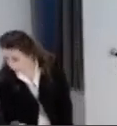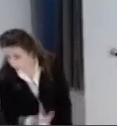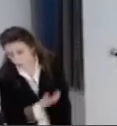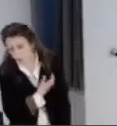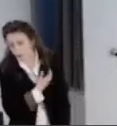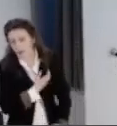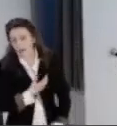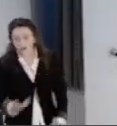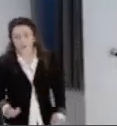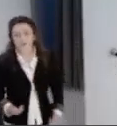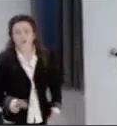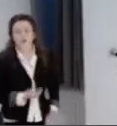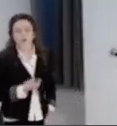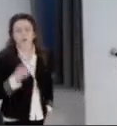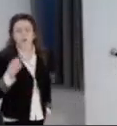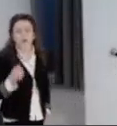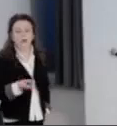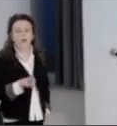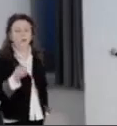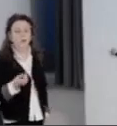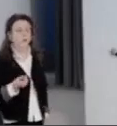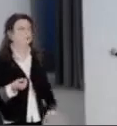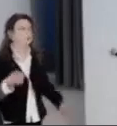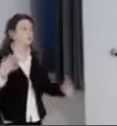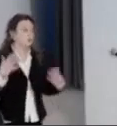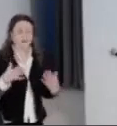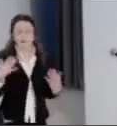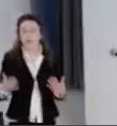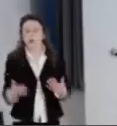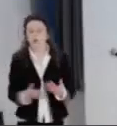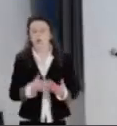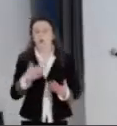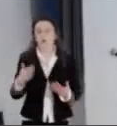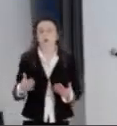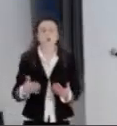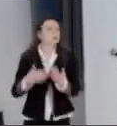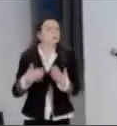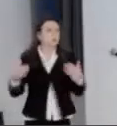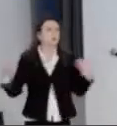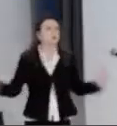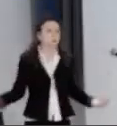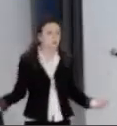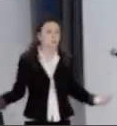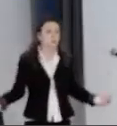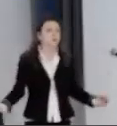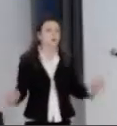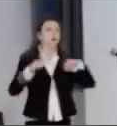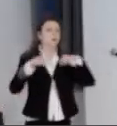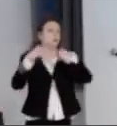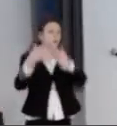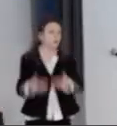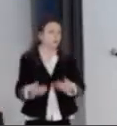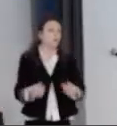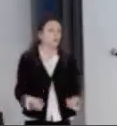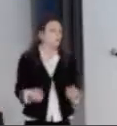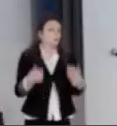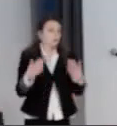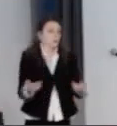Yes, so the appreciation of the cleverness of Naima would completely go missing if our aesthetic appreciation of this perfume didn't go beyond appearances, which are as